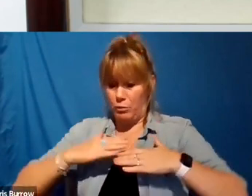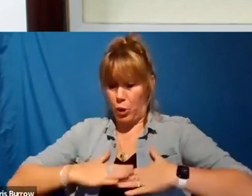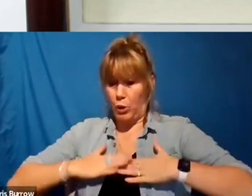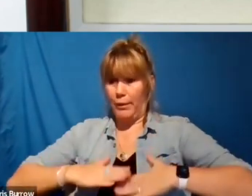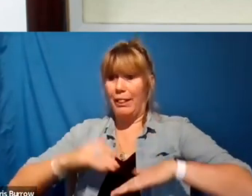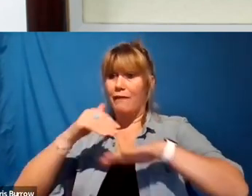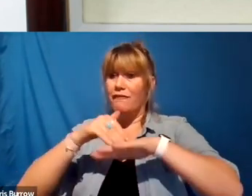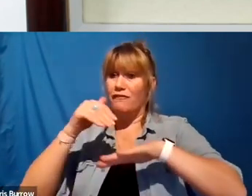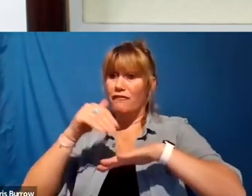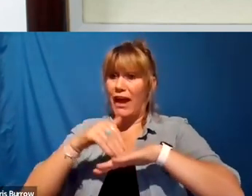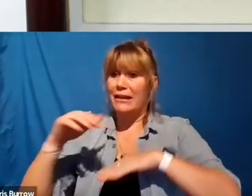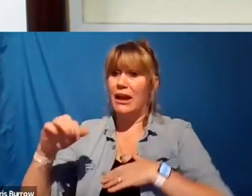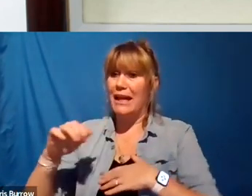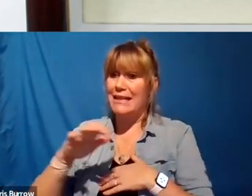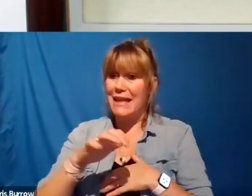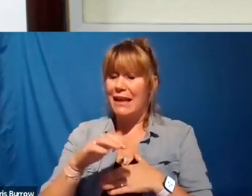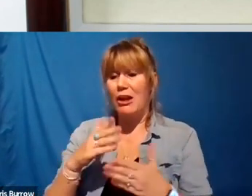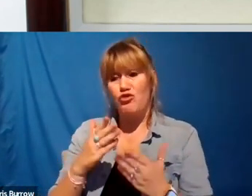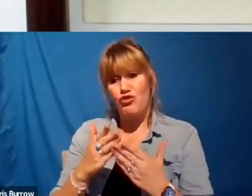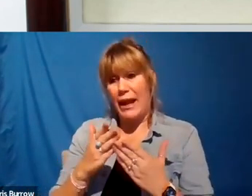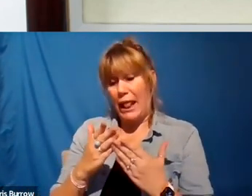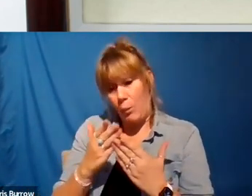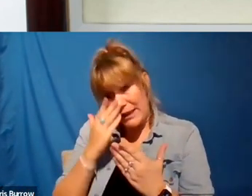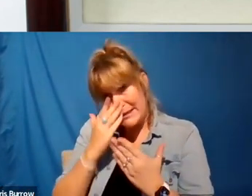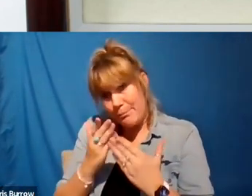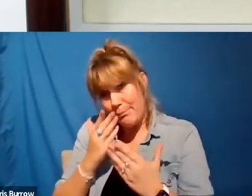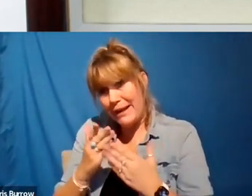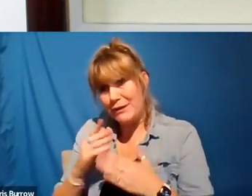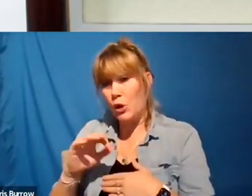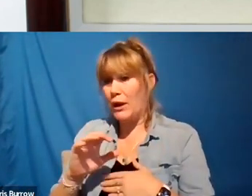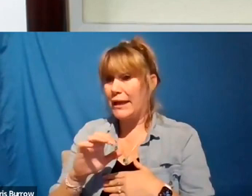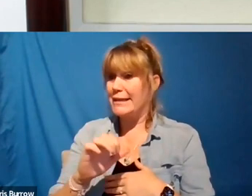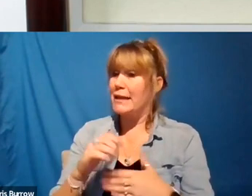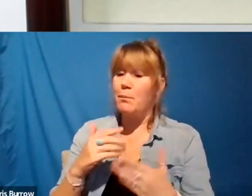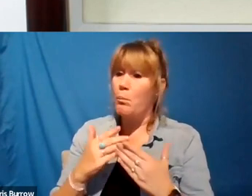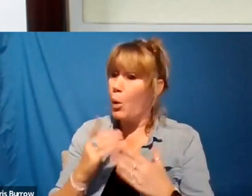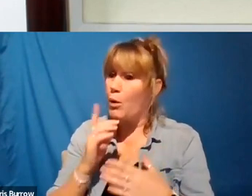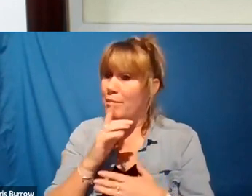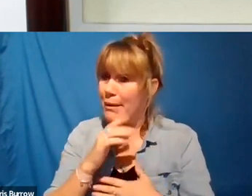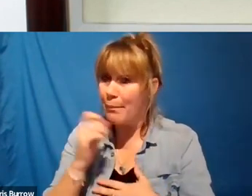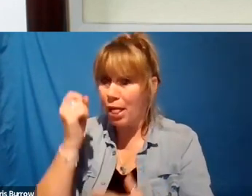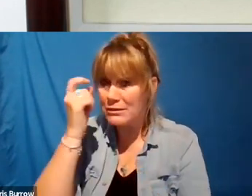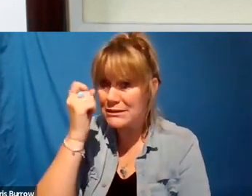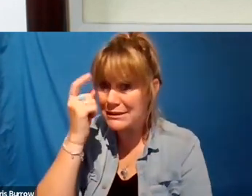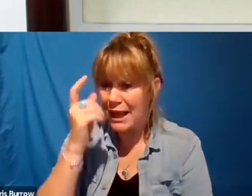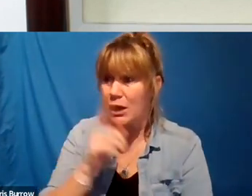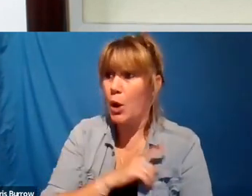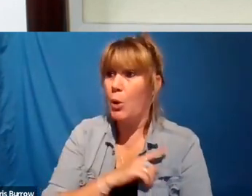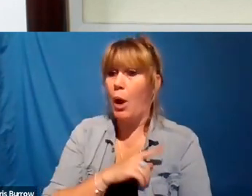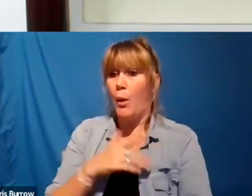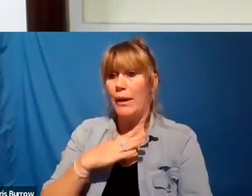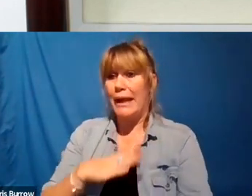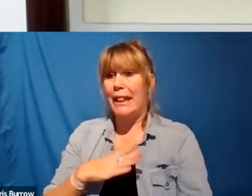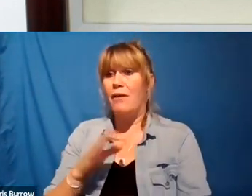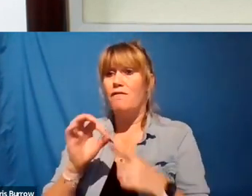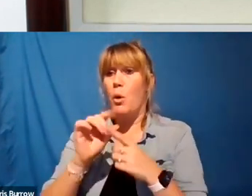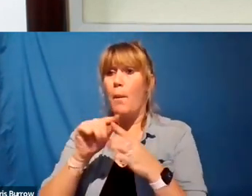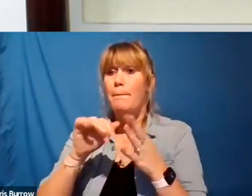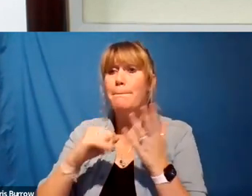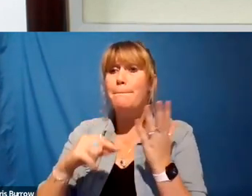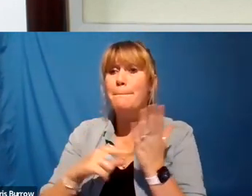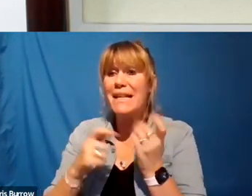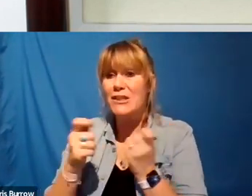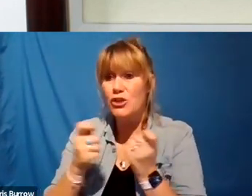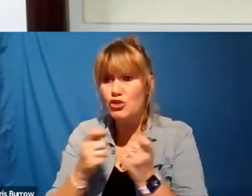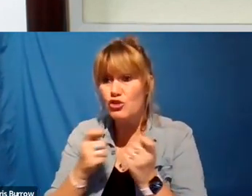so dependent on insects, far more than people realize. You know, we need them for pest control, for pollination, maintaining